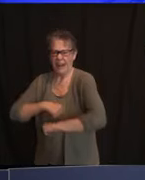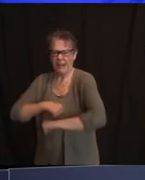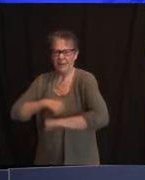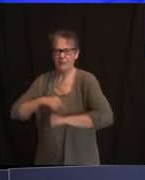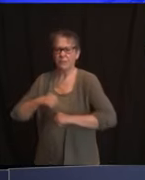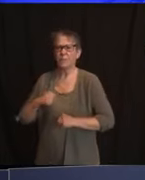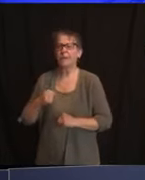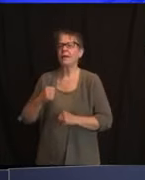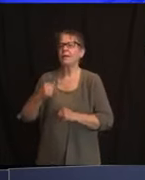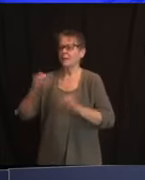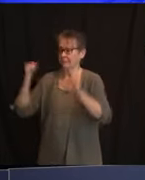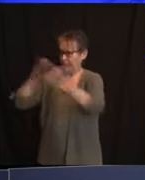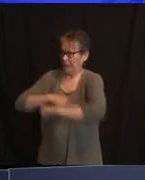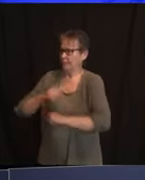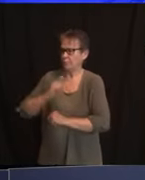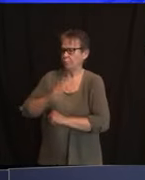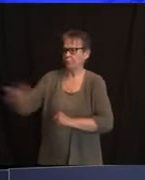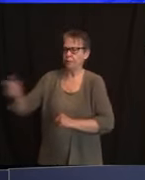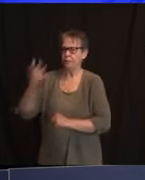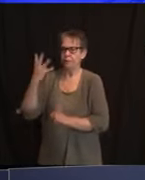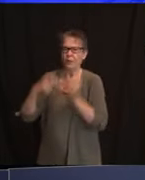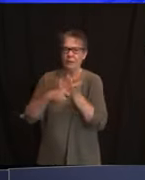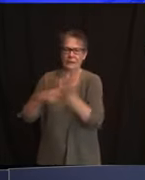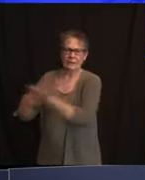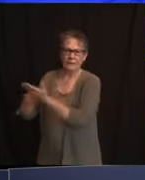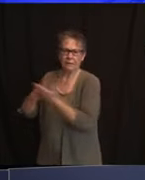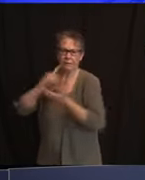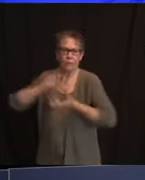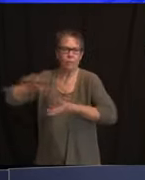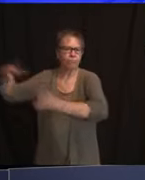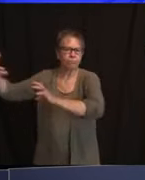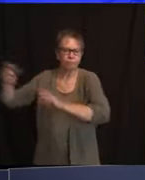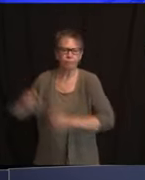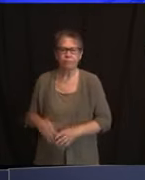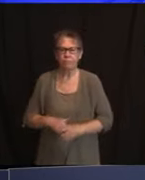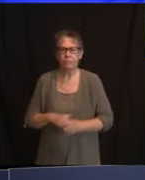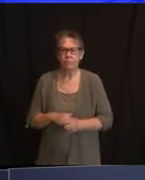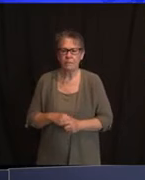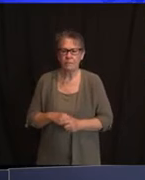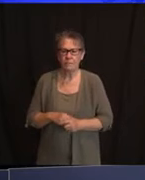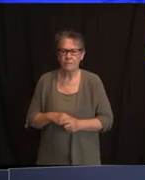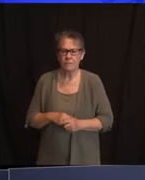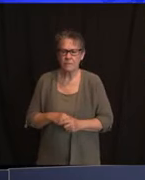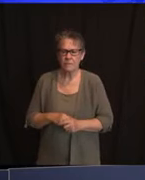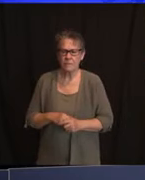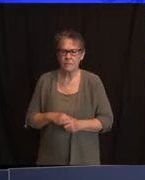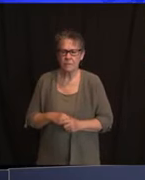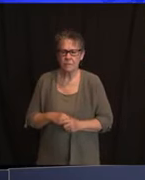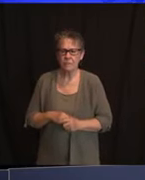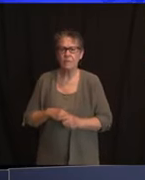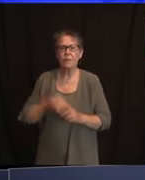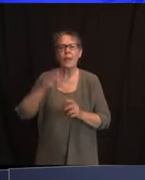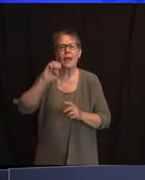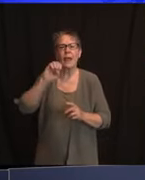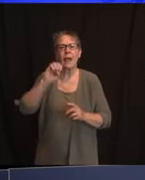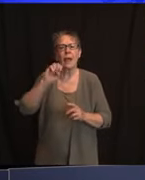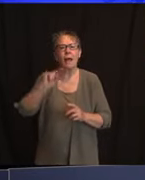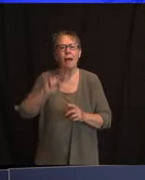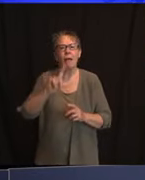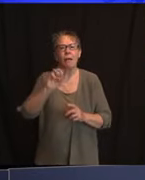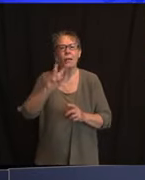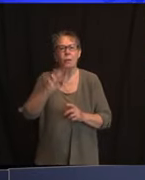responded to a violation of a temporary restraining order and subsequently charged that subject. That subject had